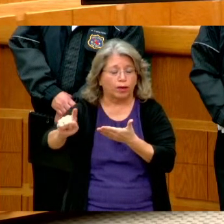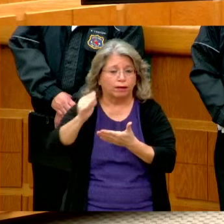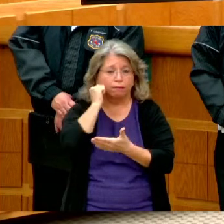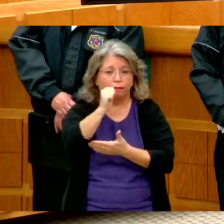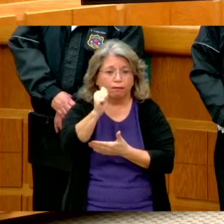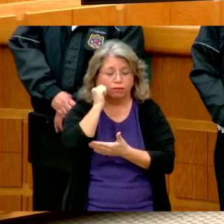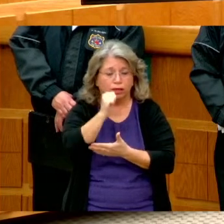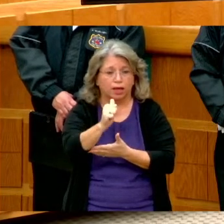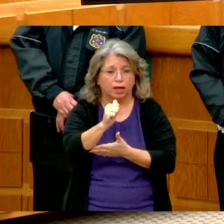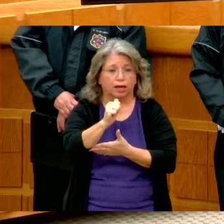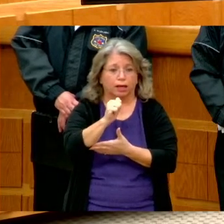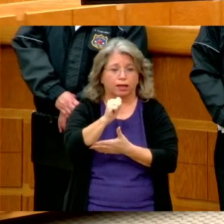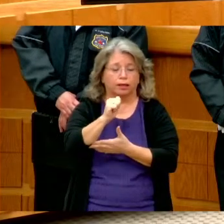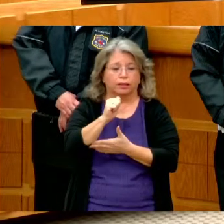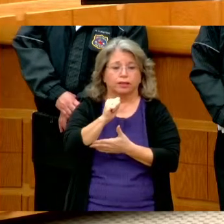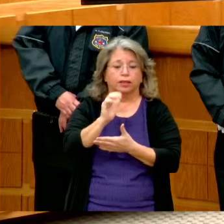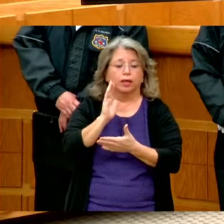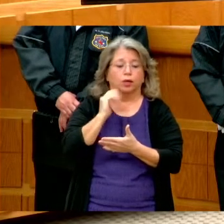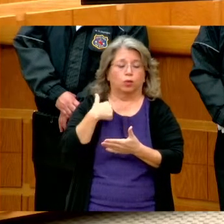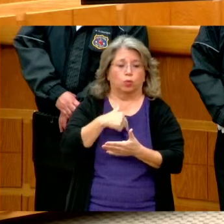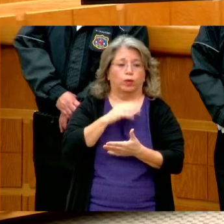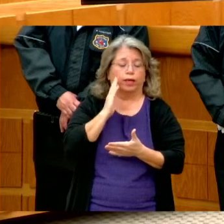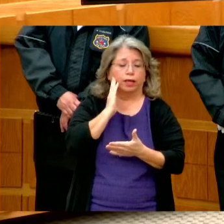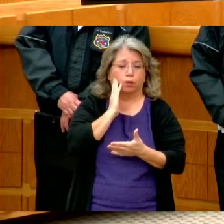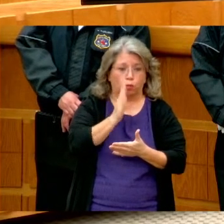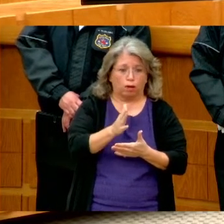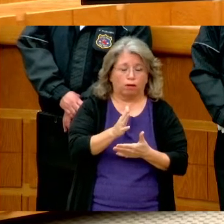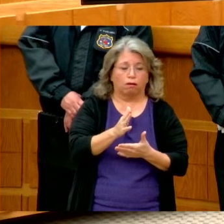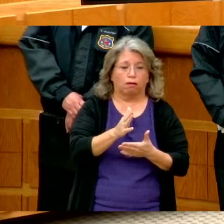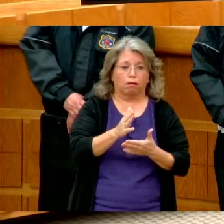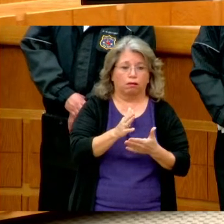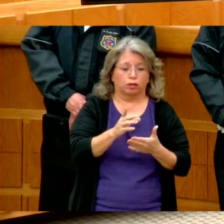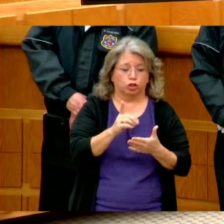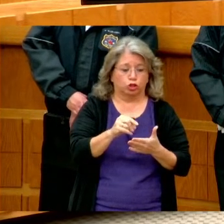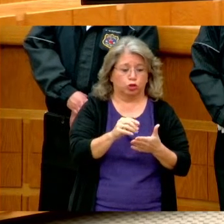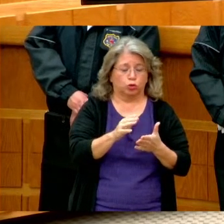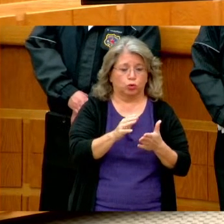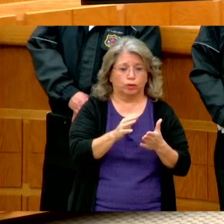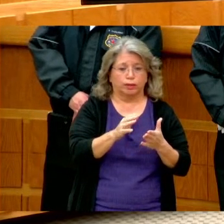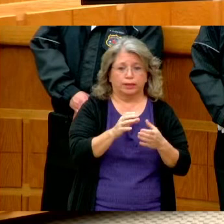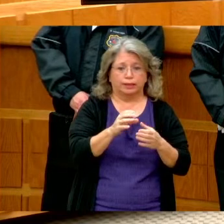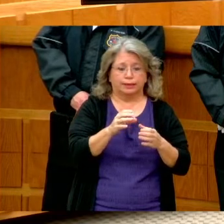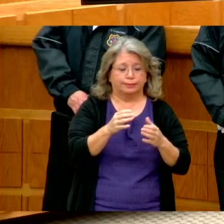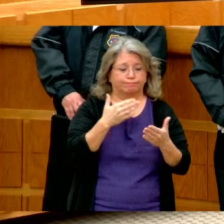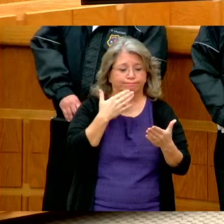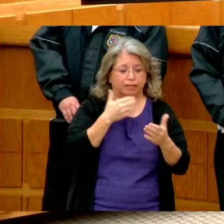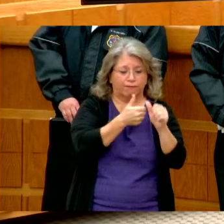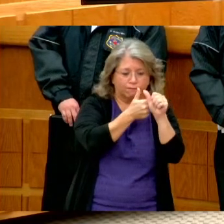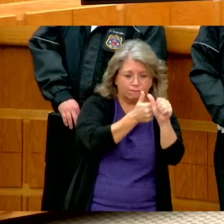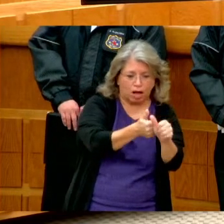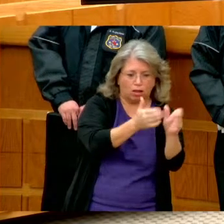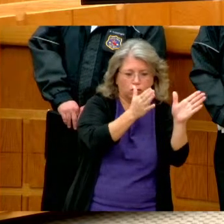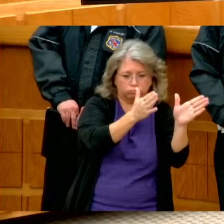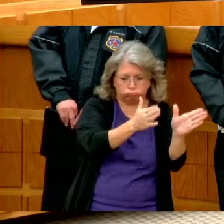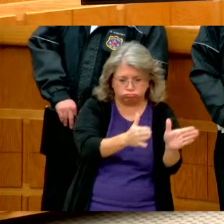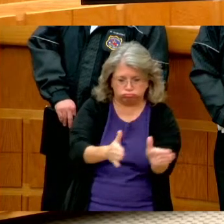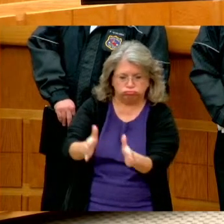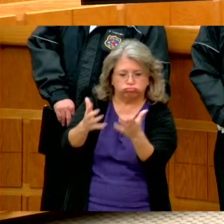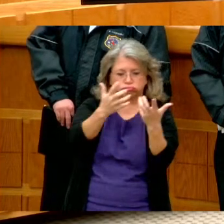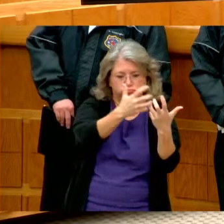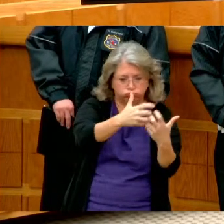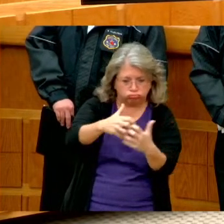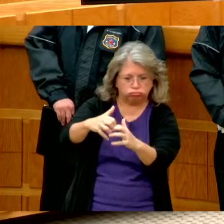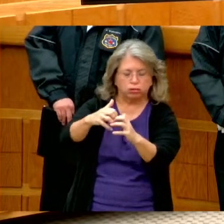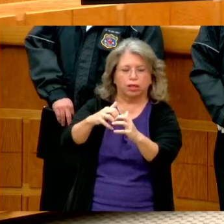that paves the way for another 4,000 the following week. Not guaranteed, no guarantee. We've